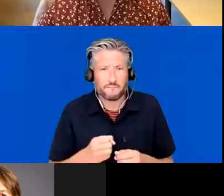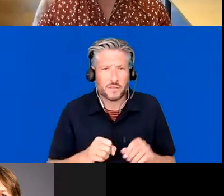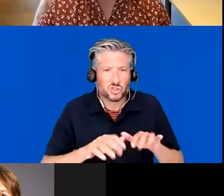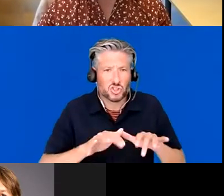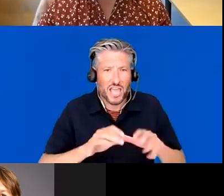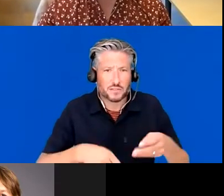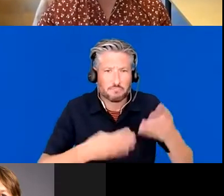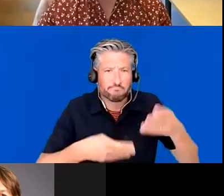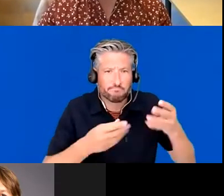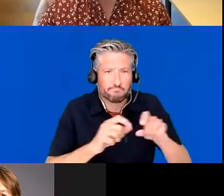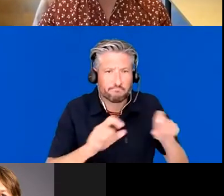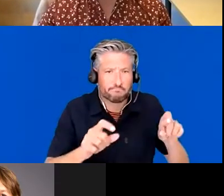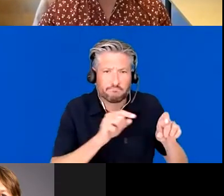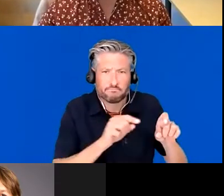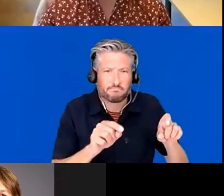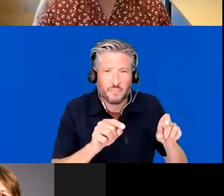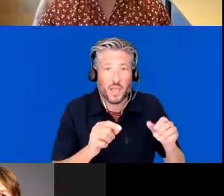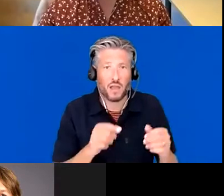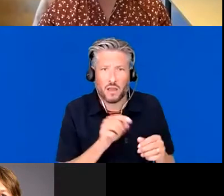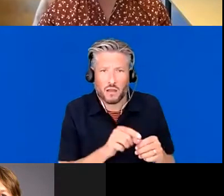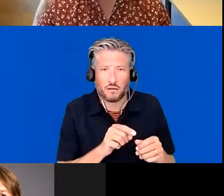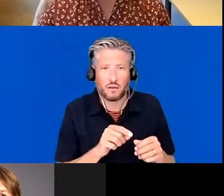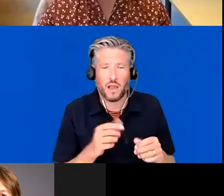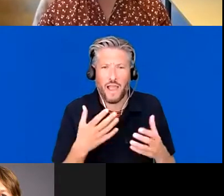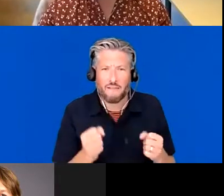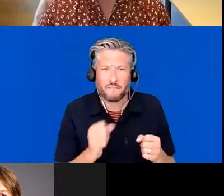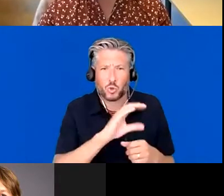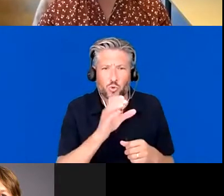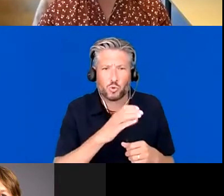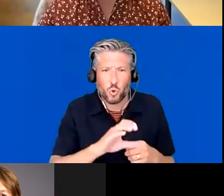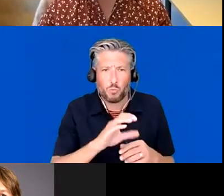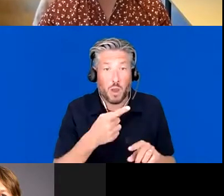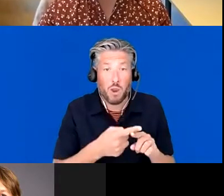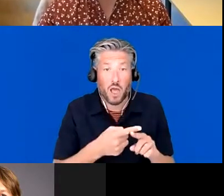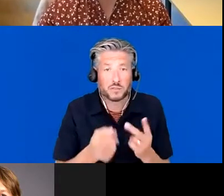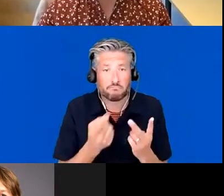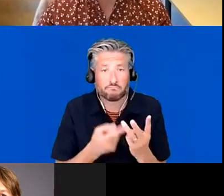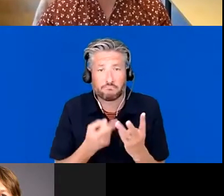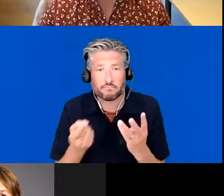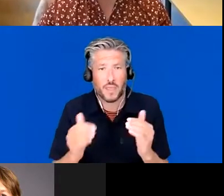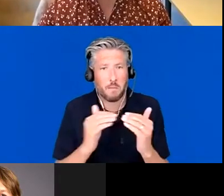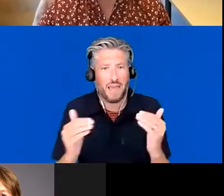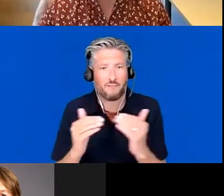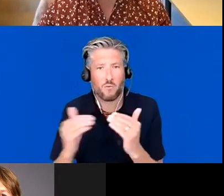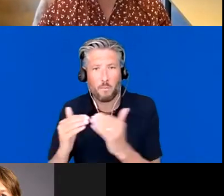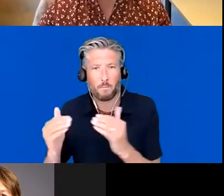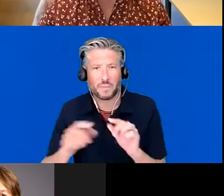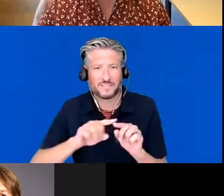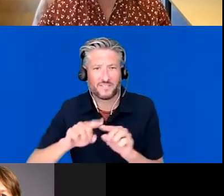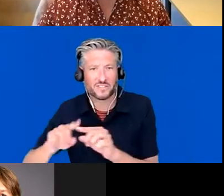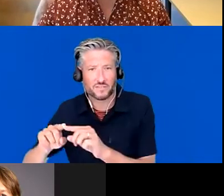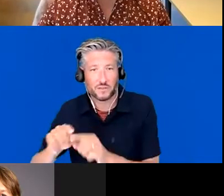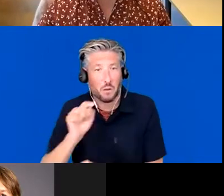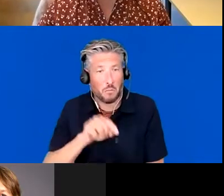probably issues there. I mean, if you want to use different platforms, different sort of things. I mean, I actually had a chappie